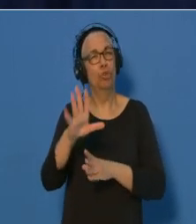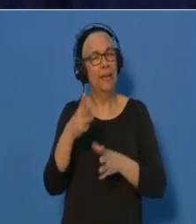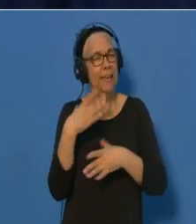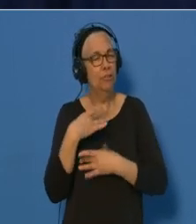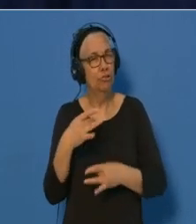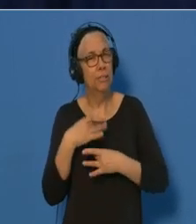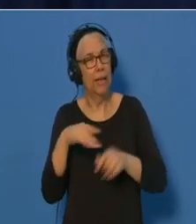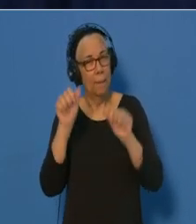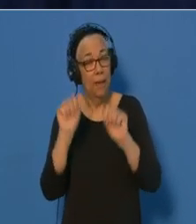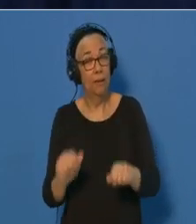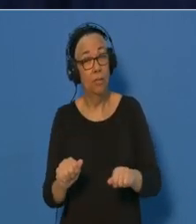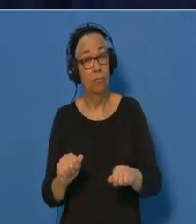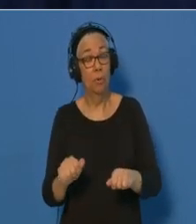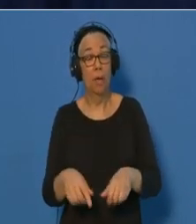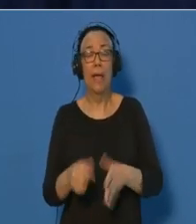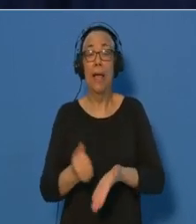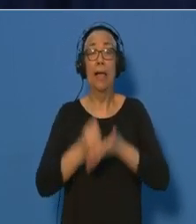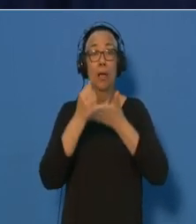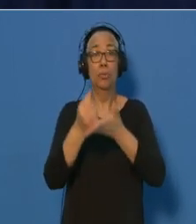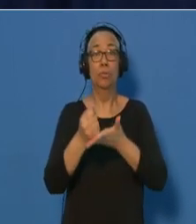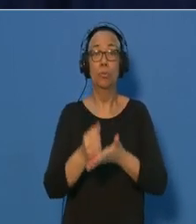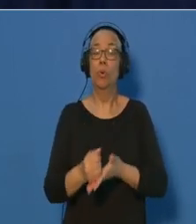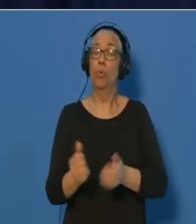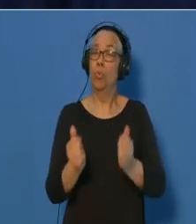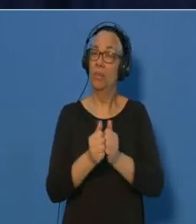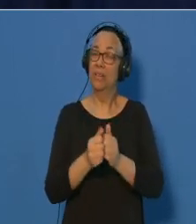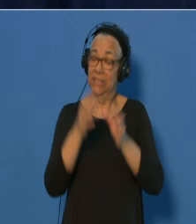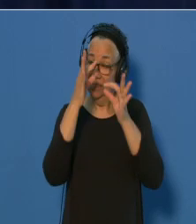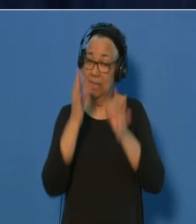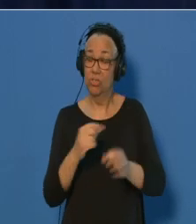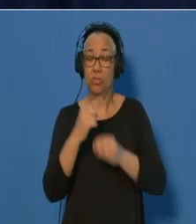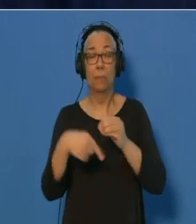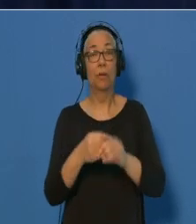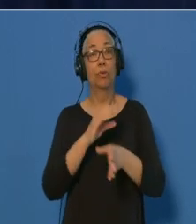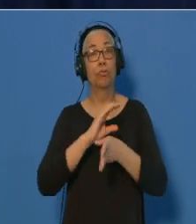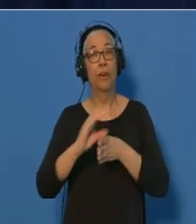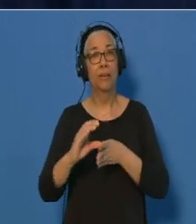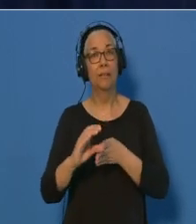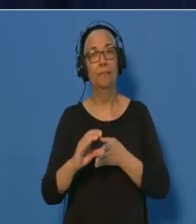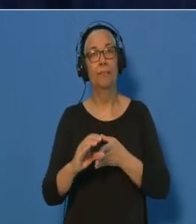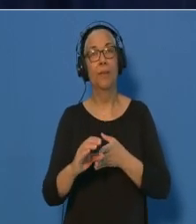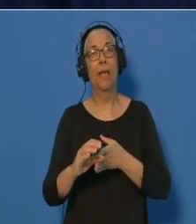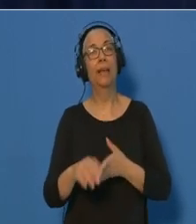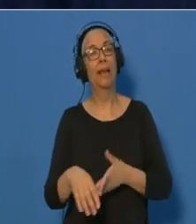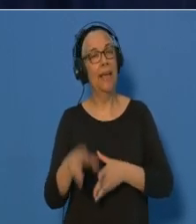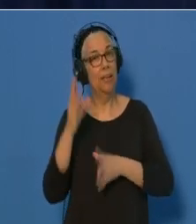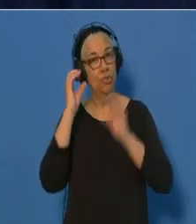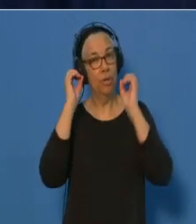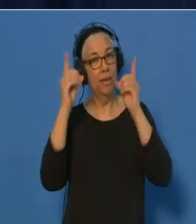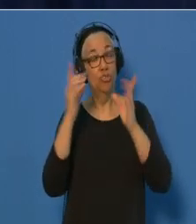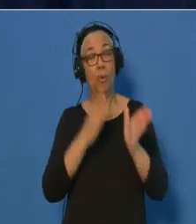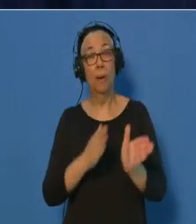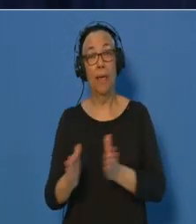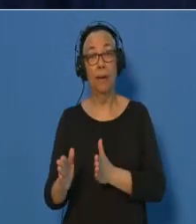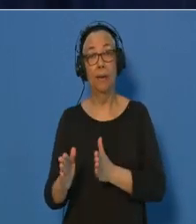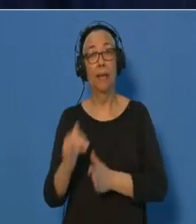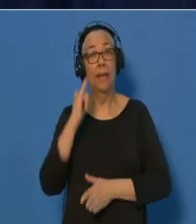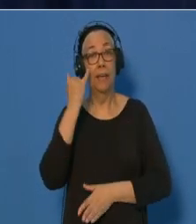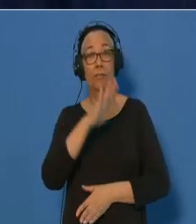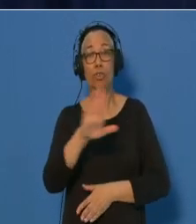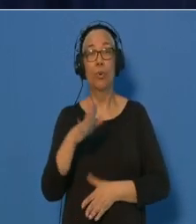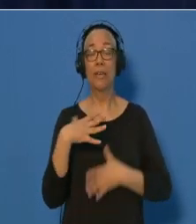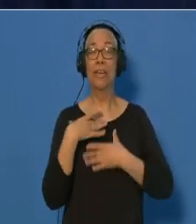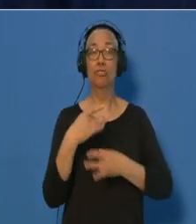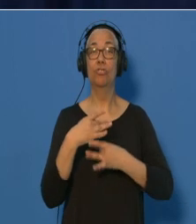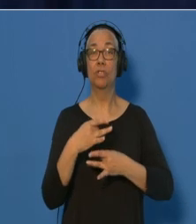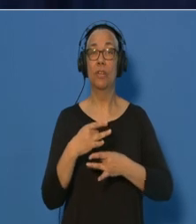be used to make informed choices about careers and to help with educational planning. If you are interested in completing a